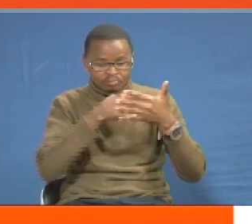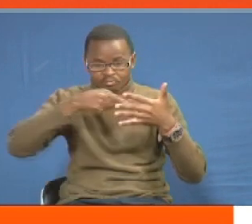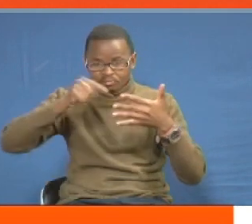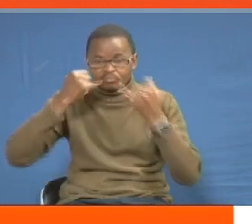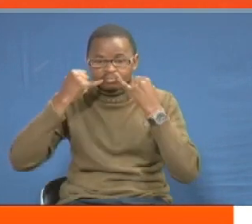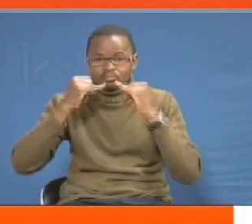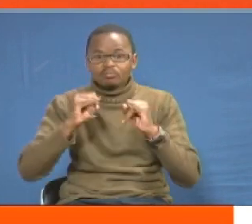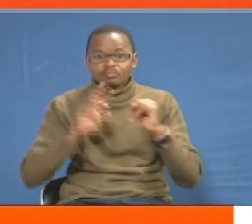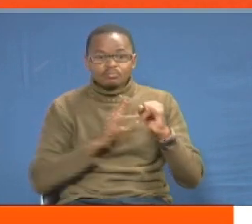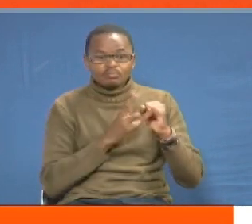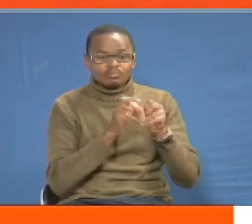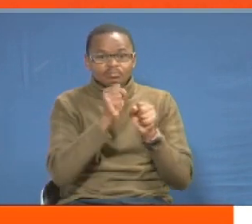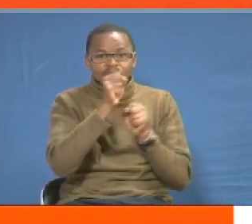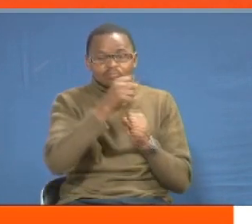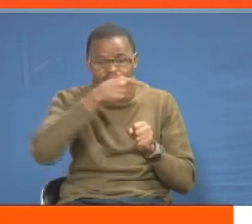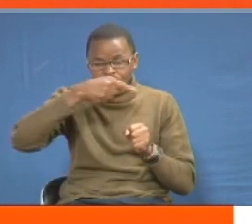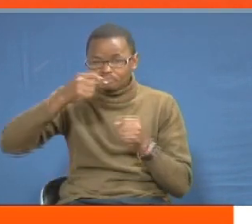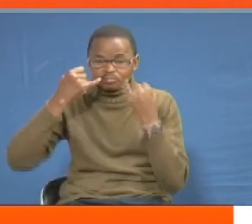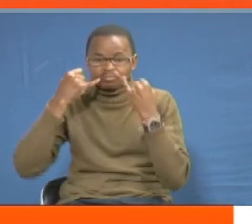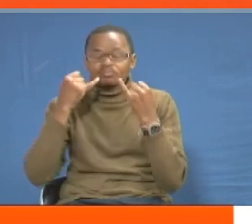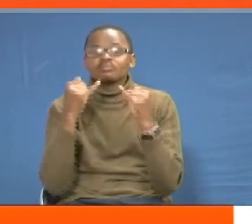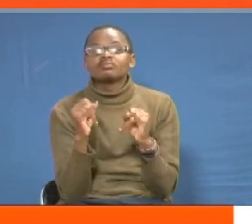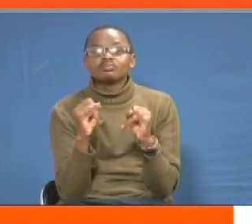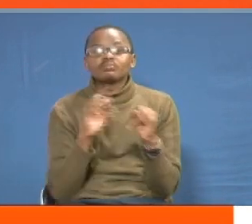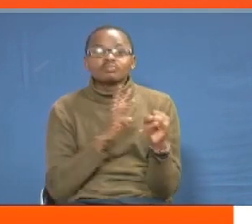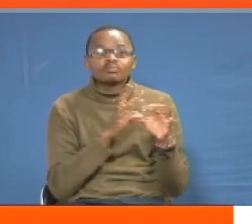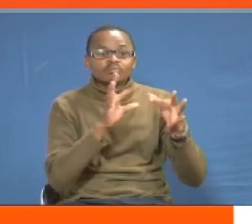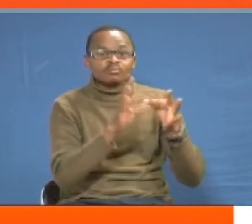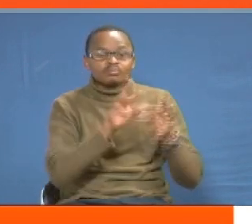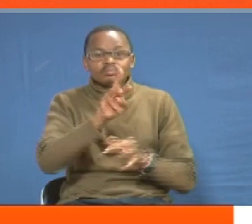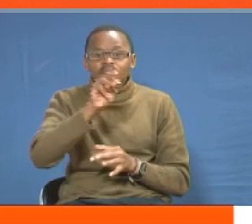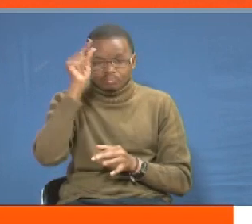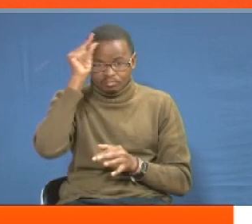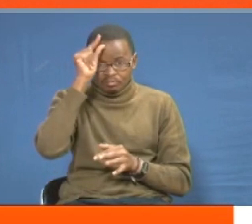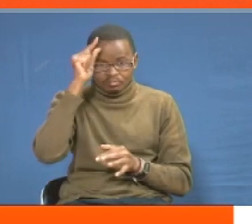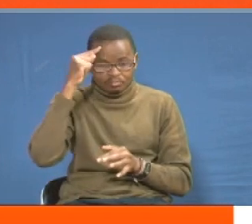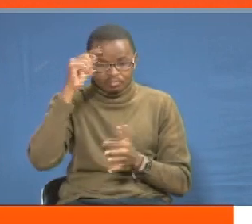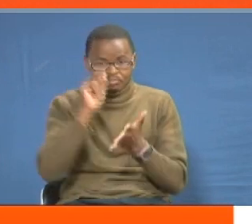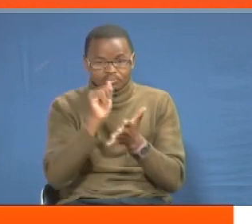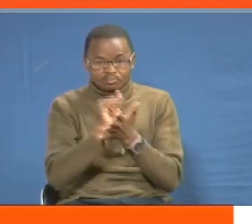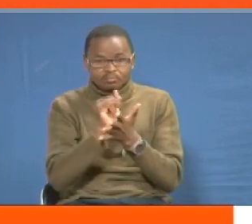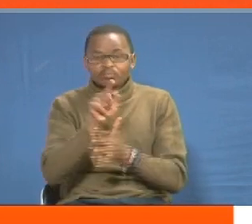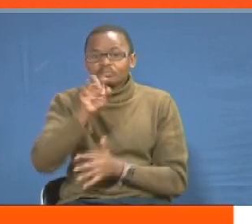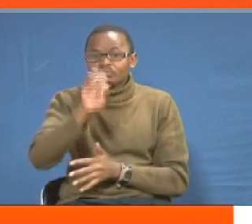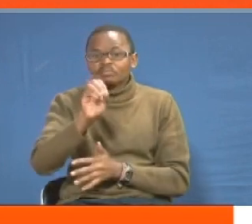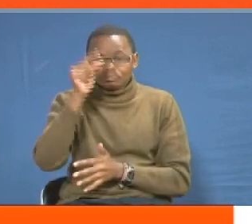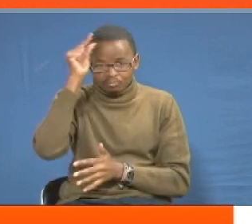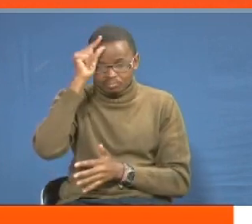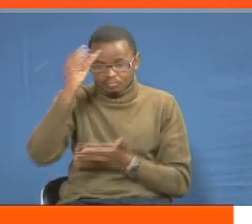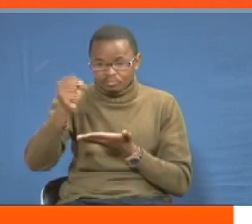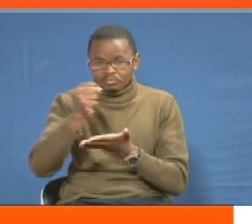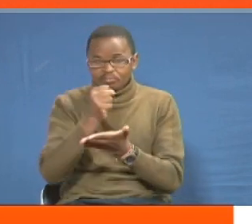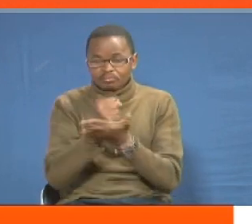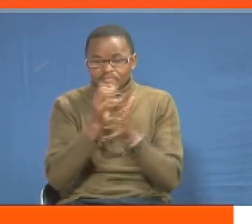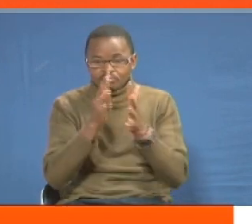right information. We can pass the right information. We link them to government facilities. We link them to